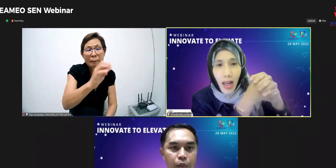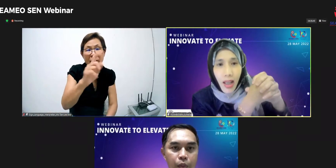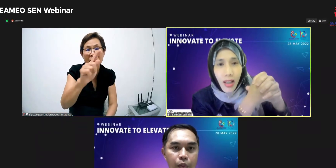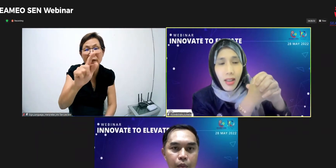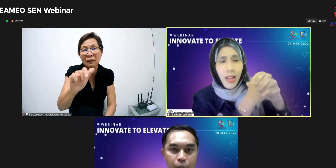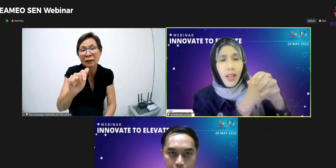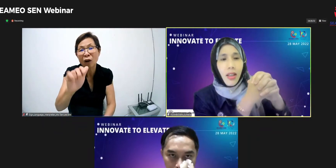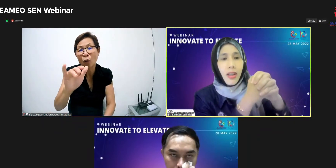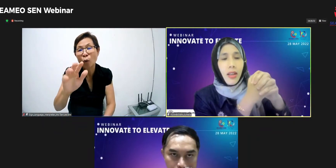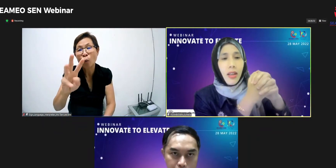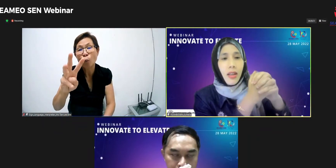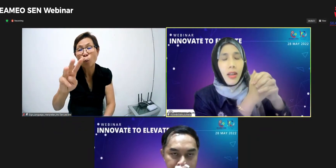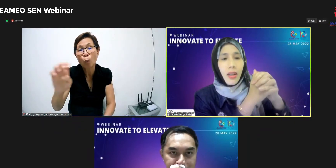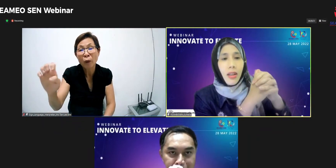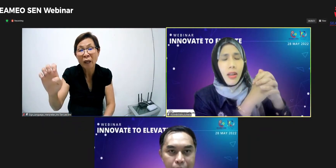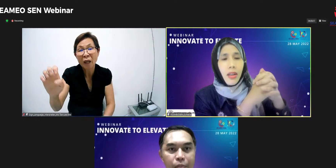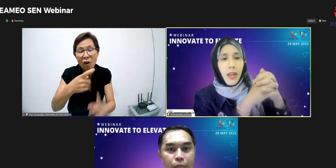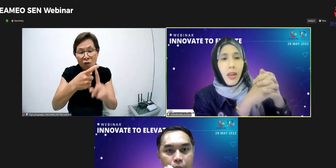from Thailand?